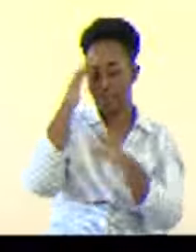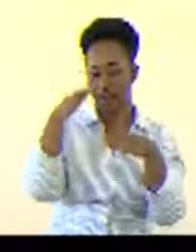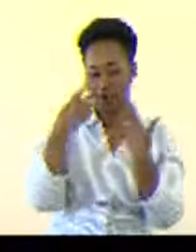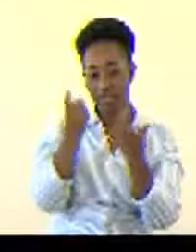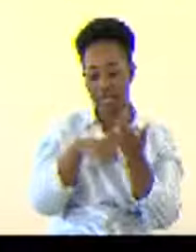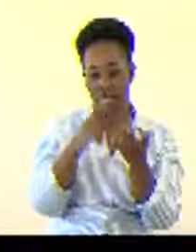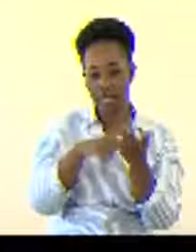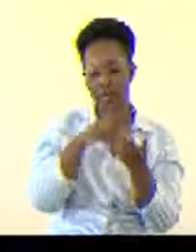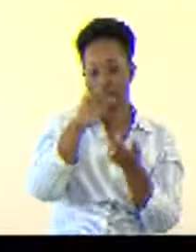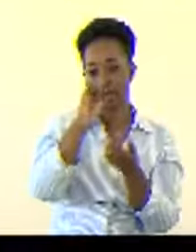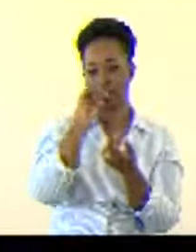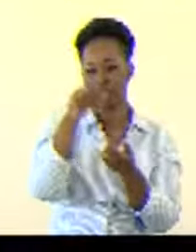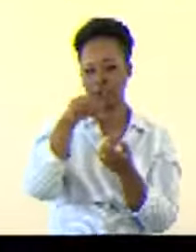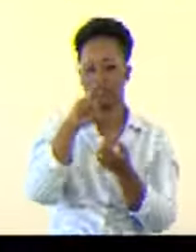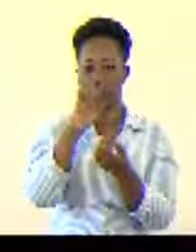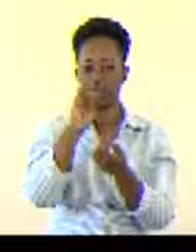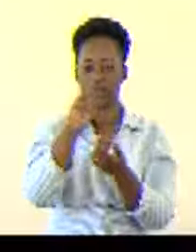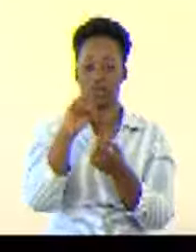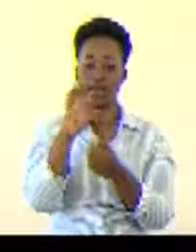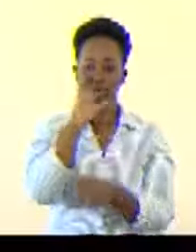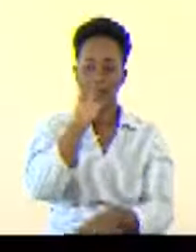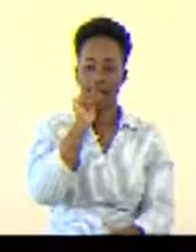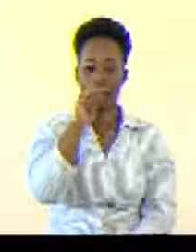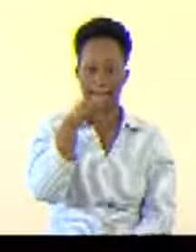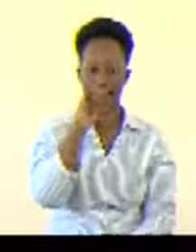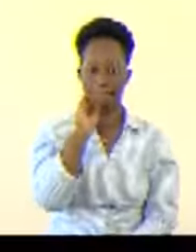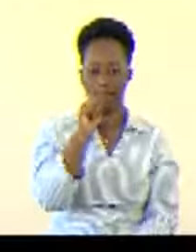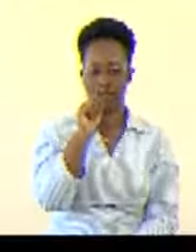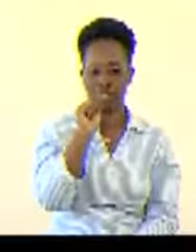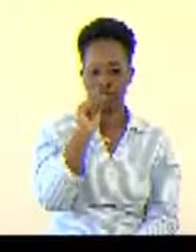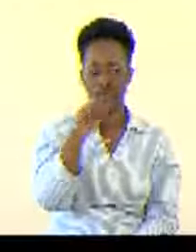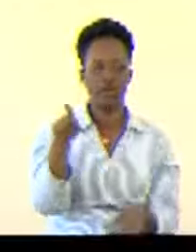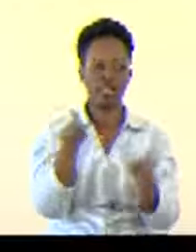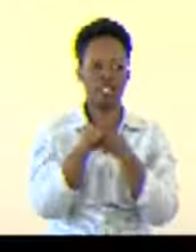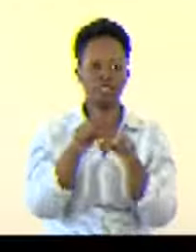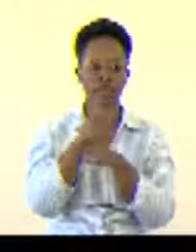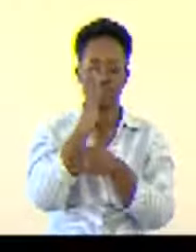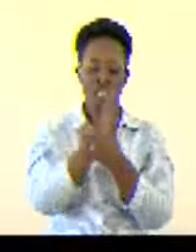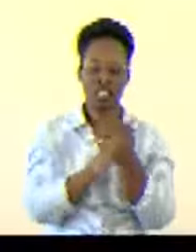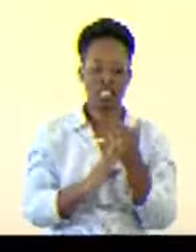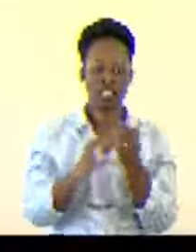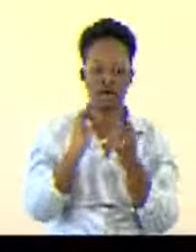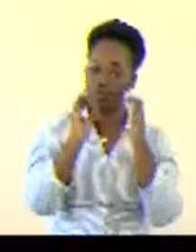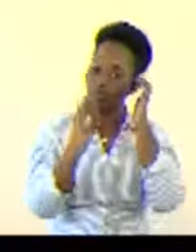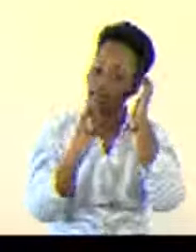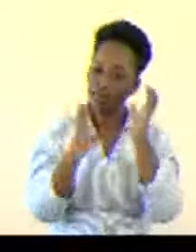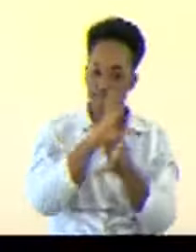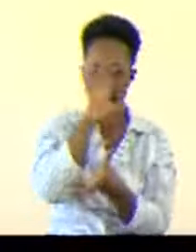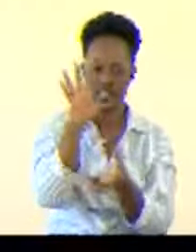How do you get liquid capital? Liquid capital is equal to the sum of current assets minus